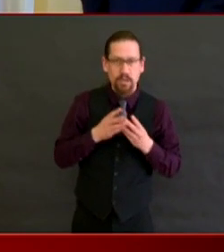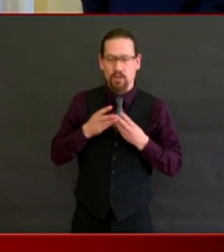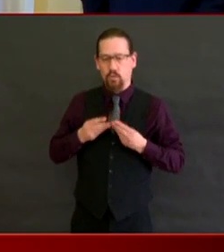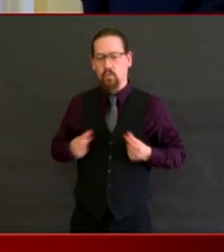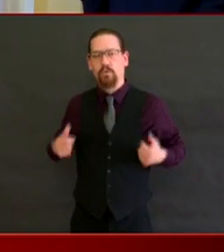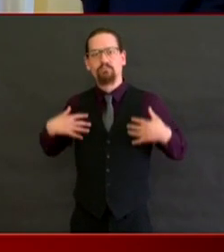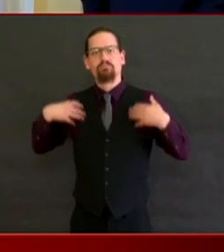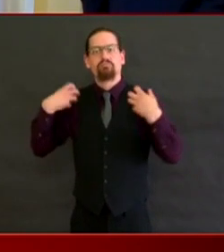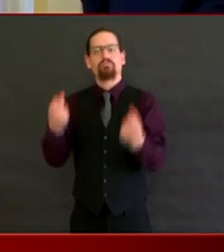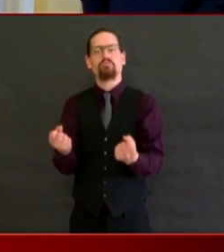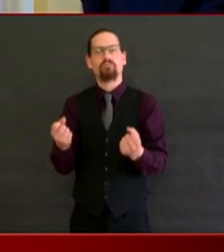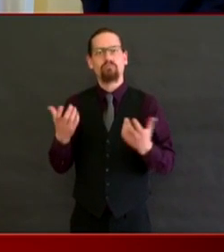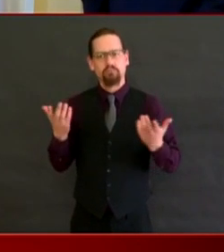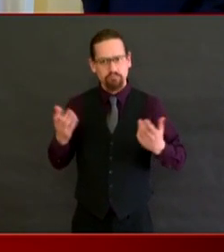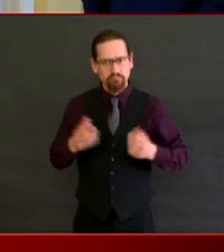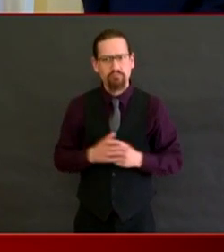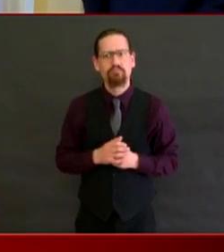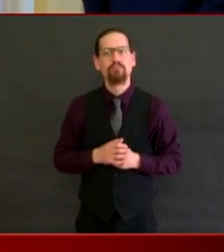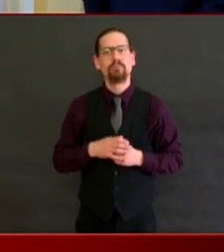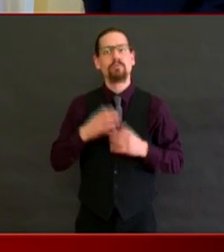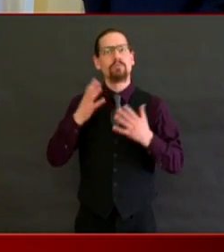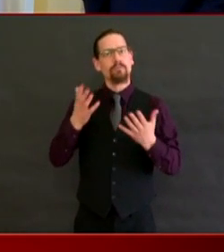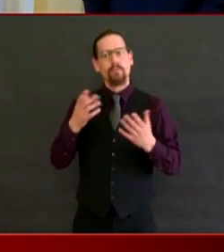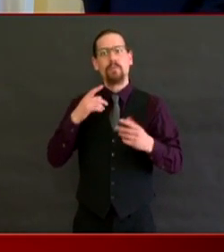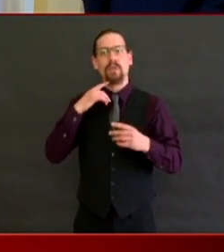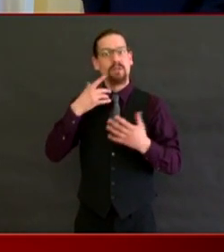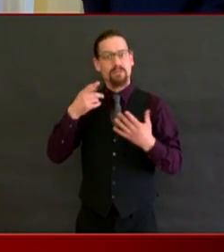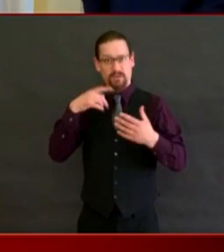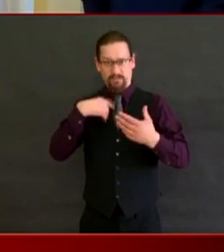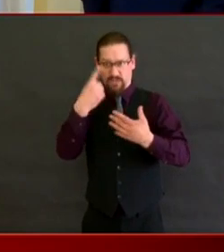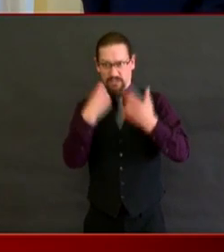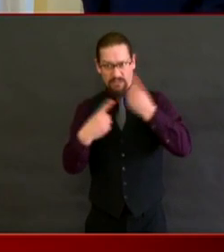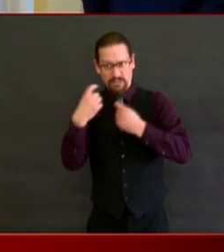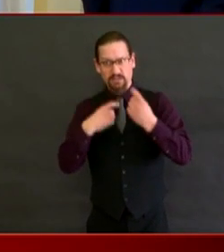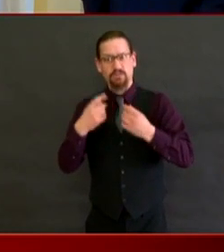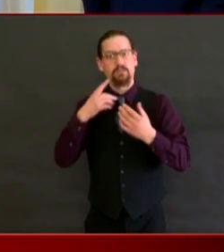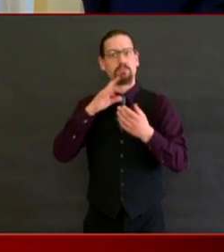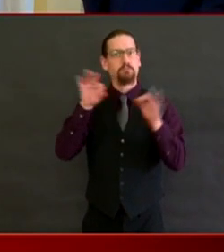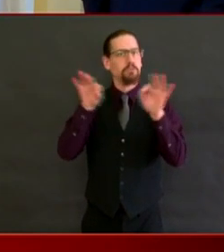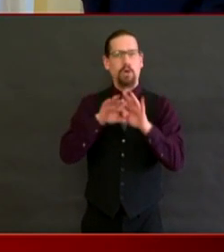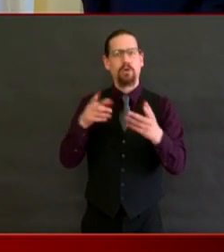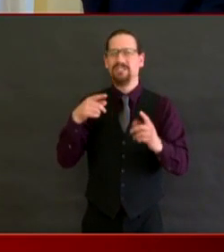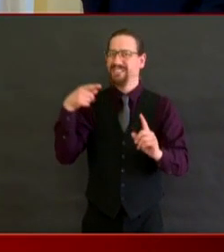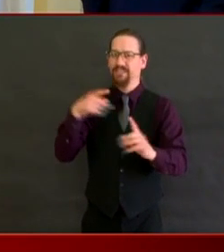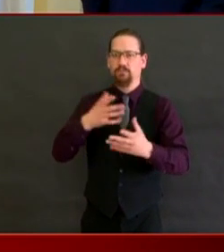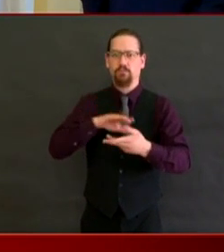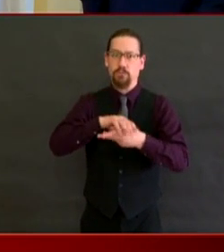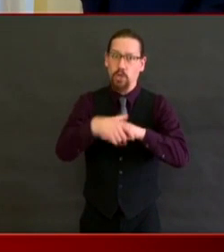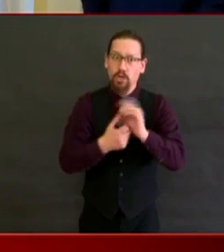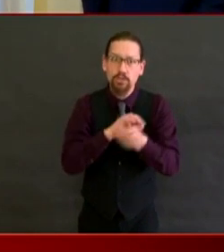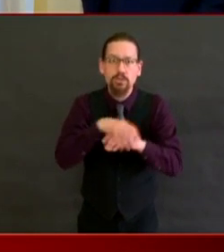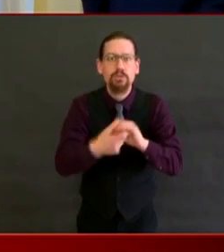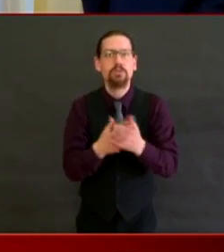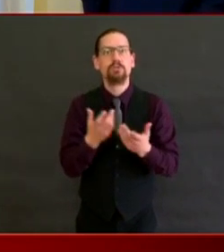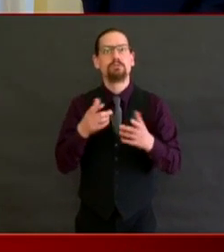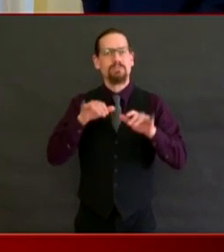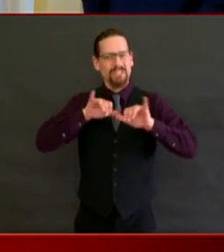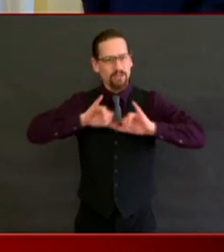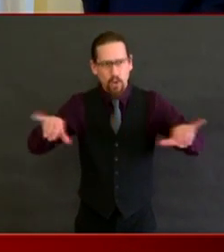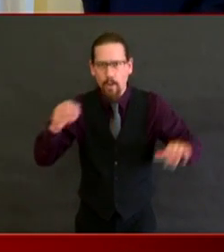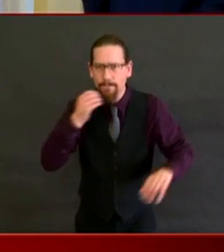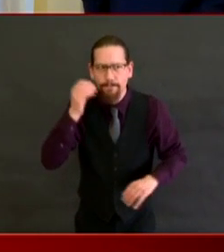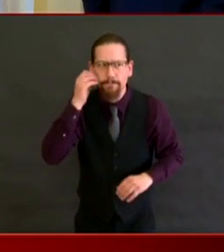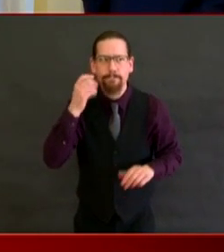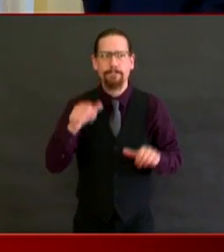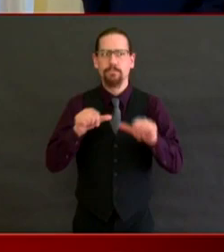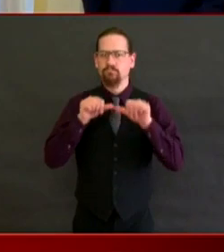washing your hands, staying home if you're sick, et cetera, really do work. So there's a lot of hope.